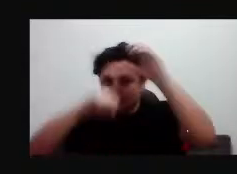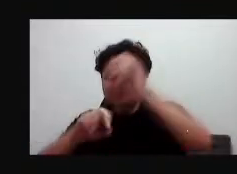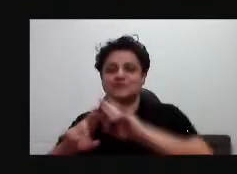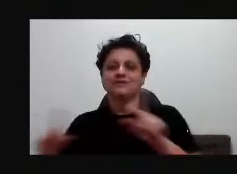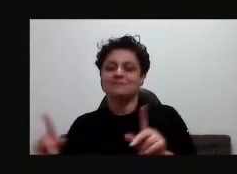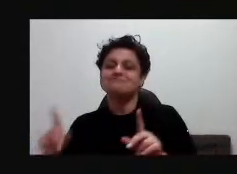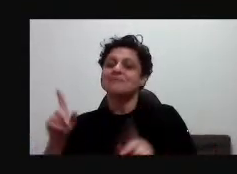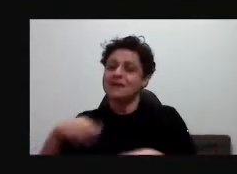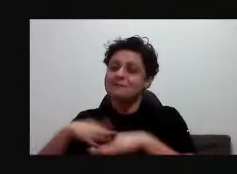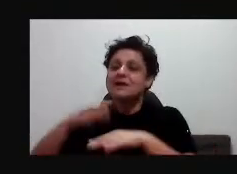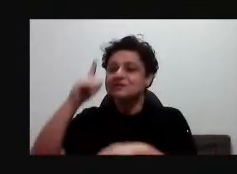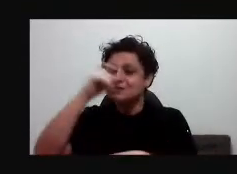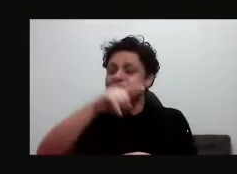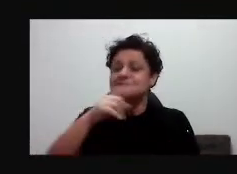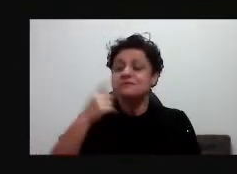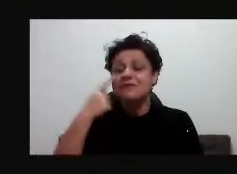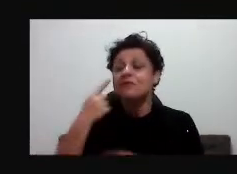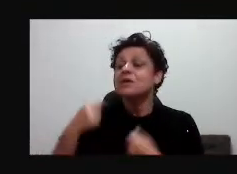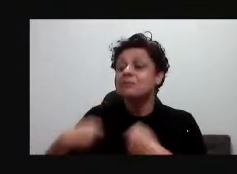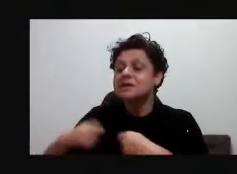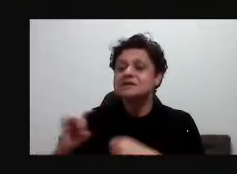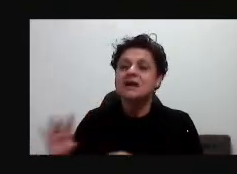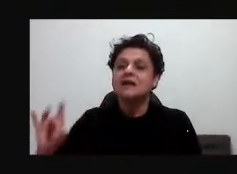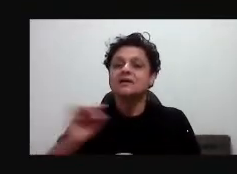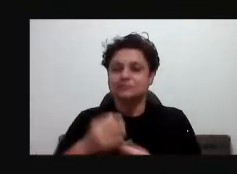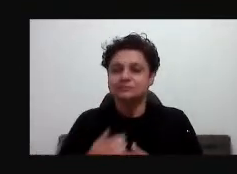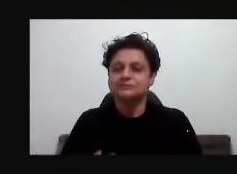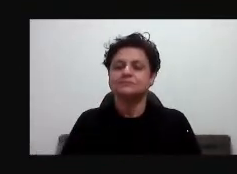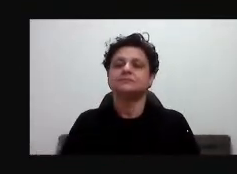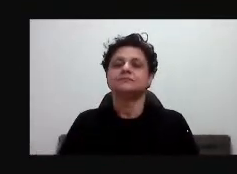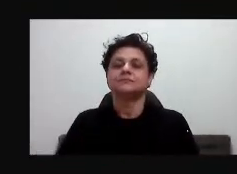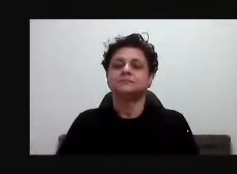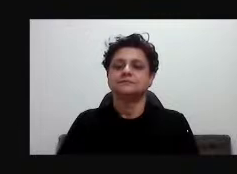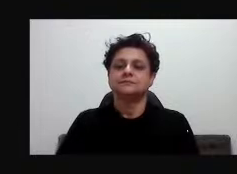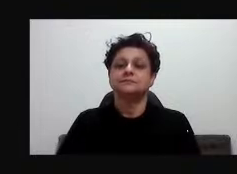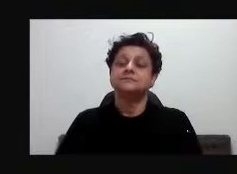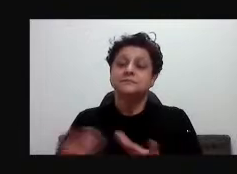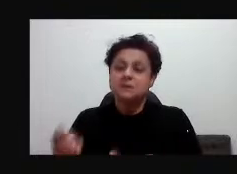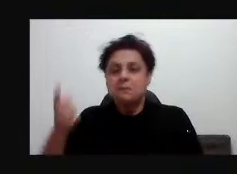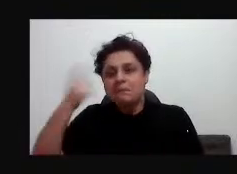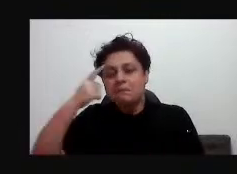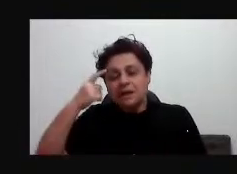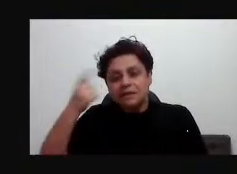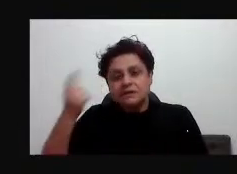specific needs. So I think some of the things that I talked about